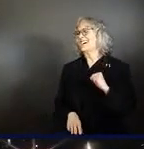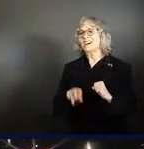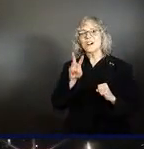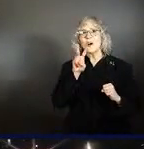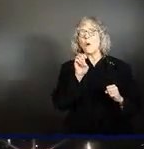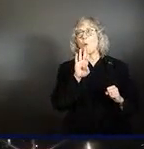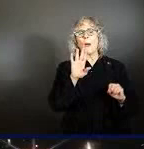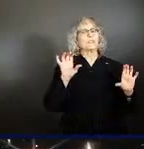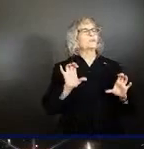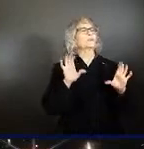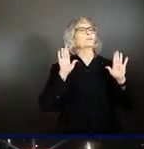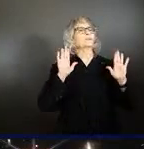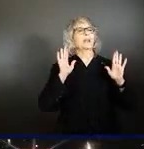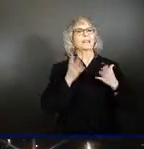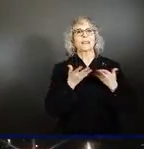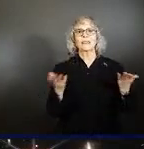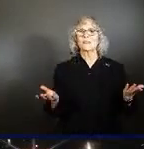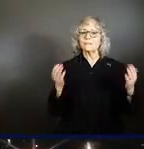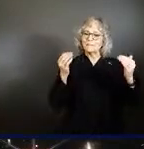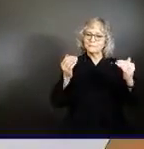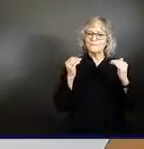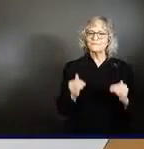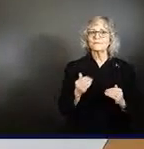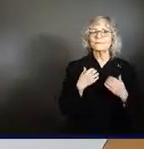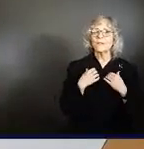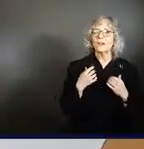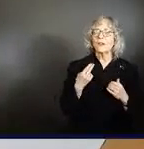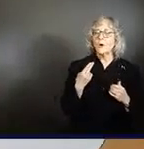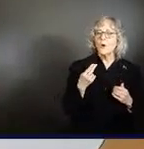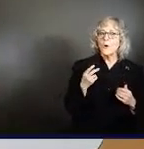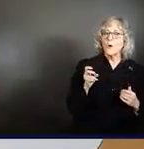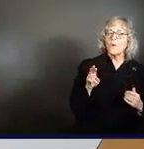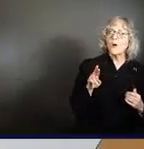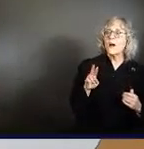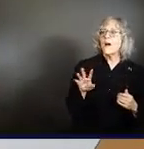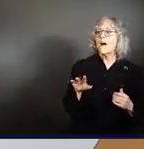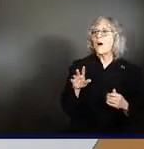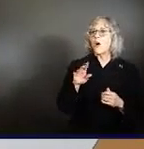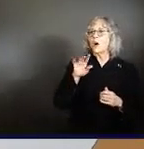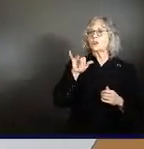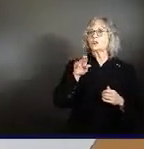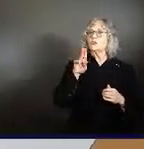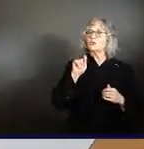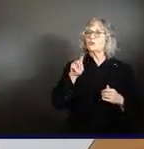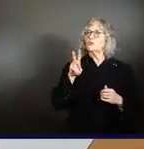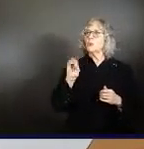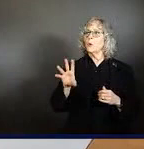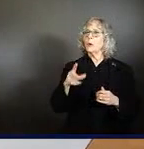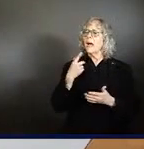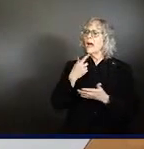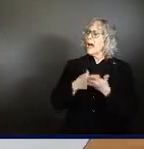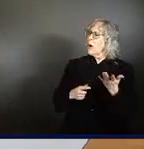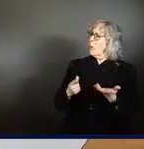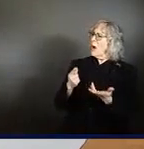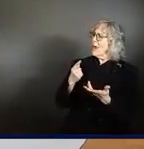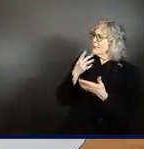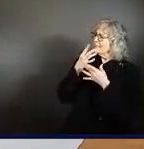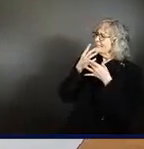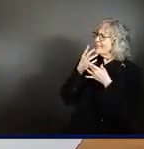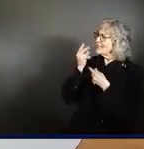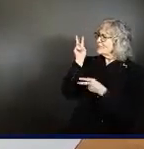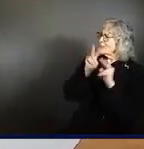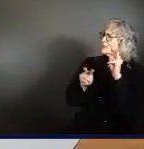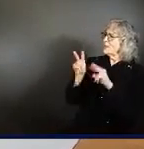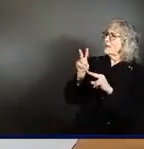some great things. So moving on, we have Holger on YouTube who asks, what interesting observation is planned